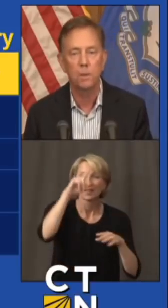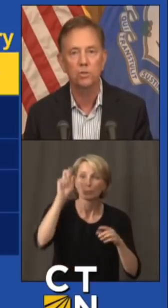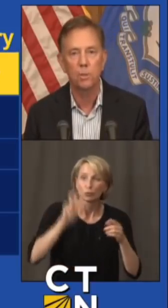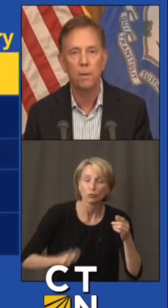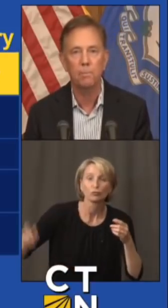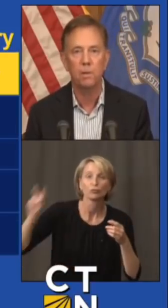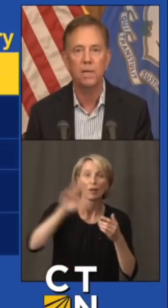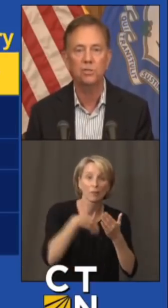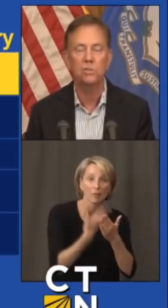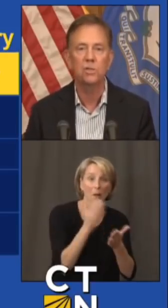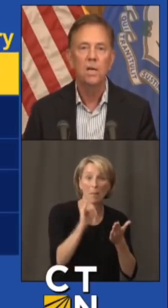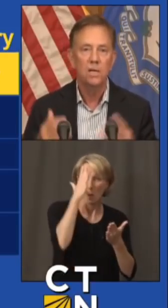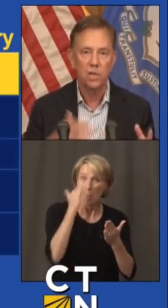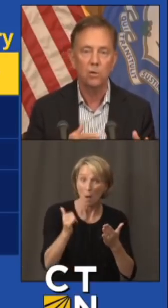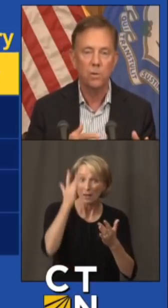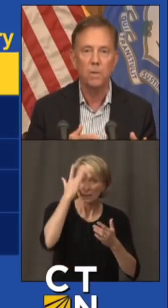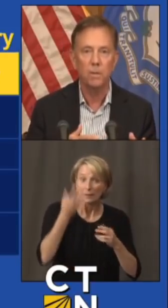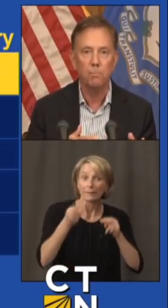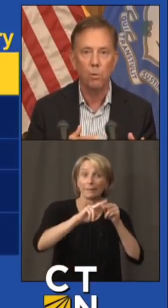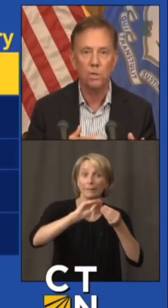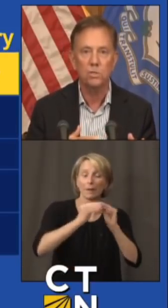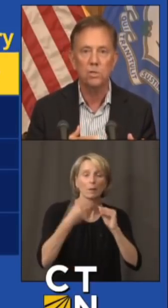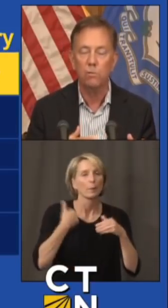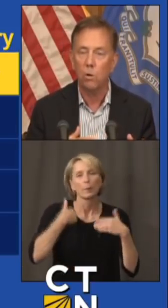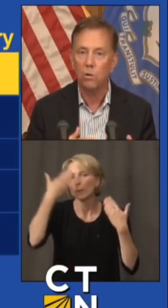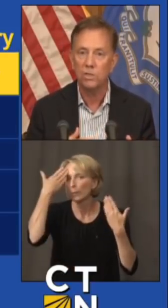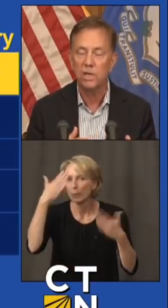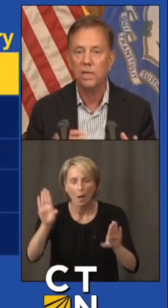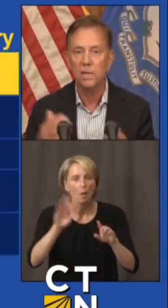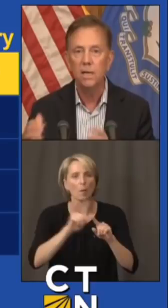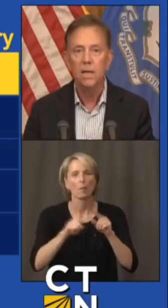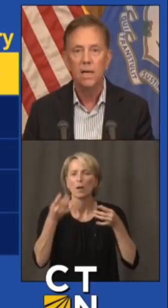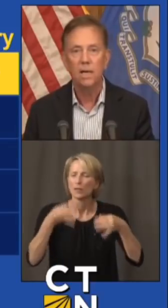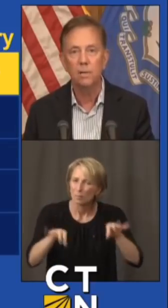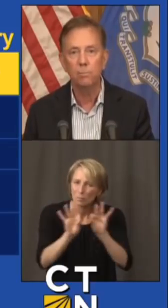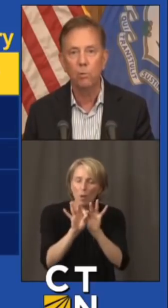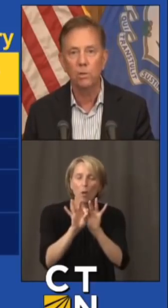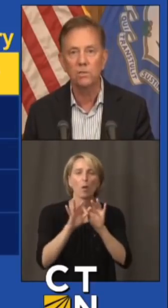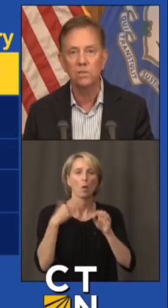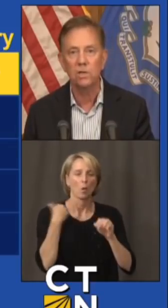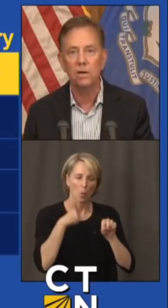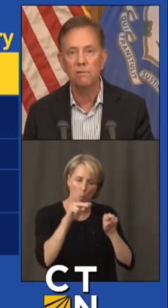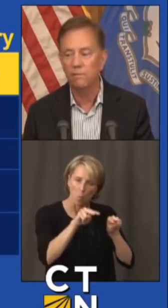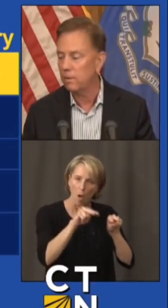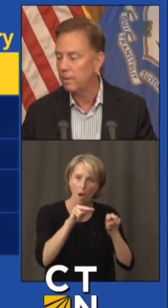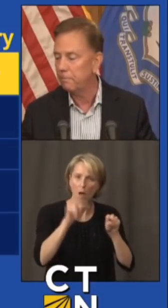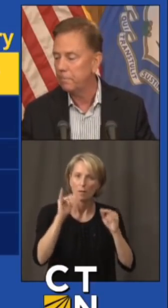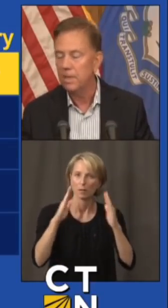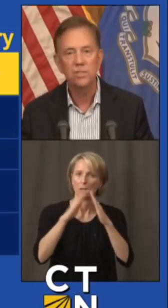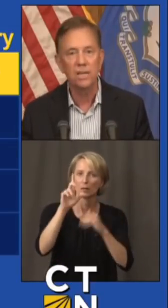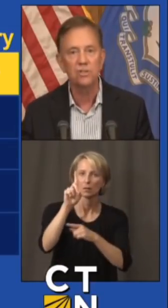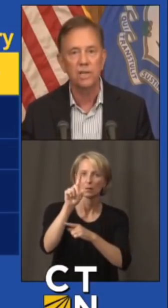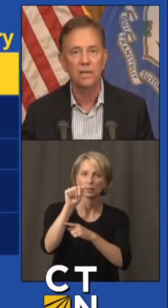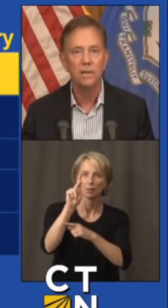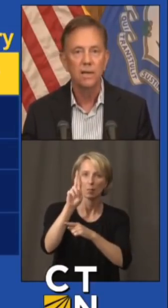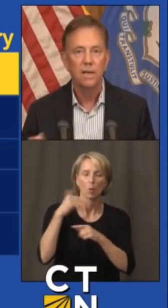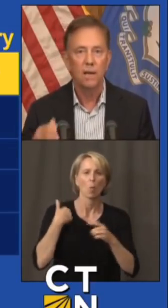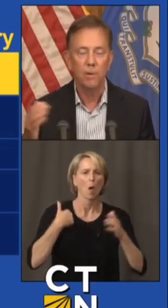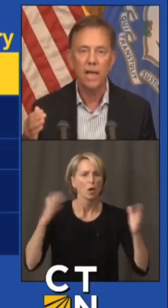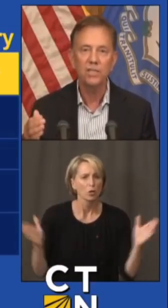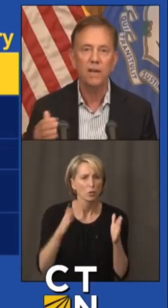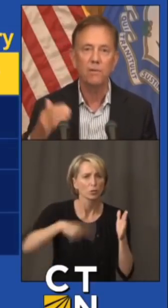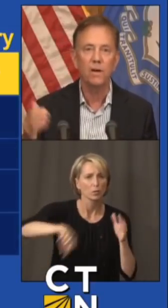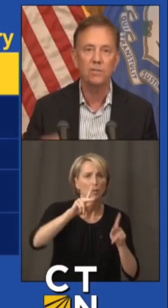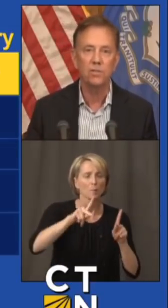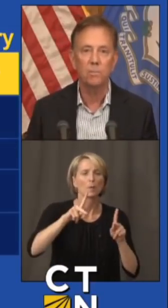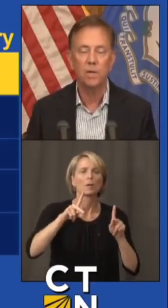these special populations, tell them the importance of quarantining and the importance of testing. And